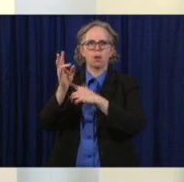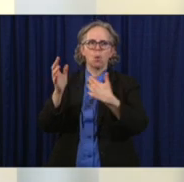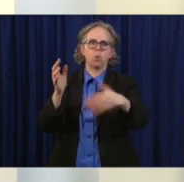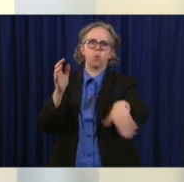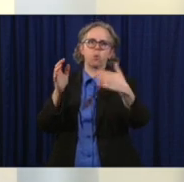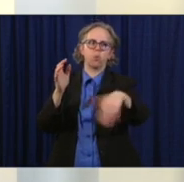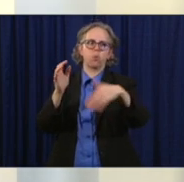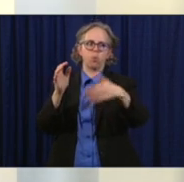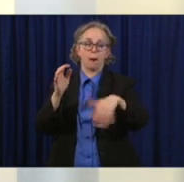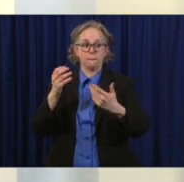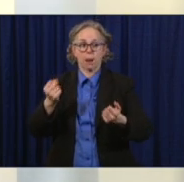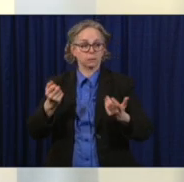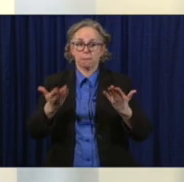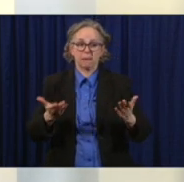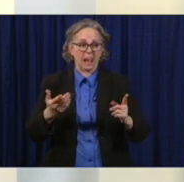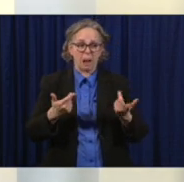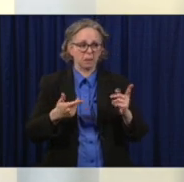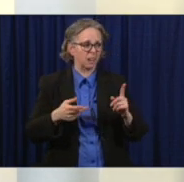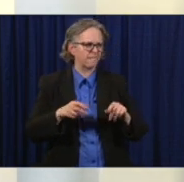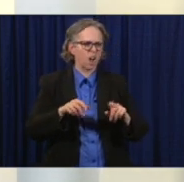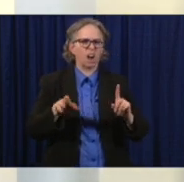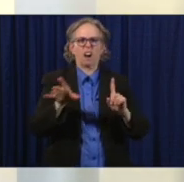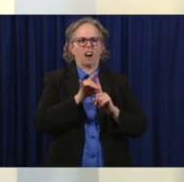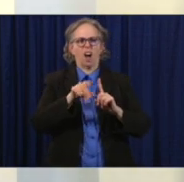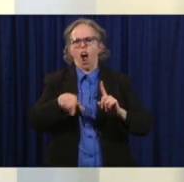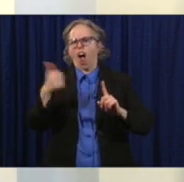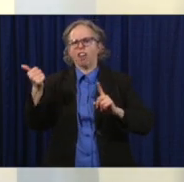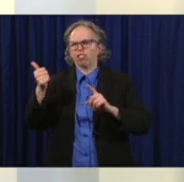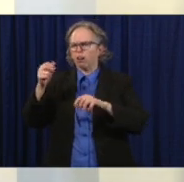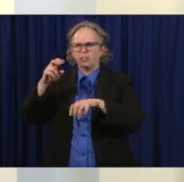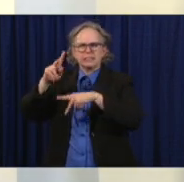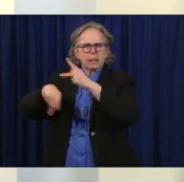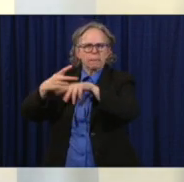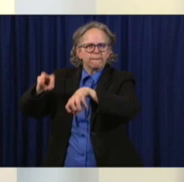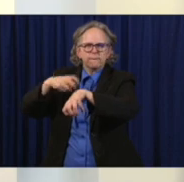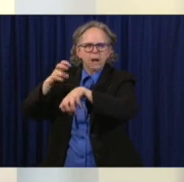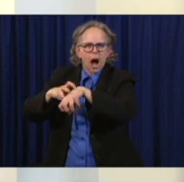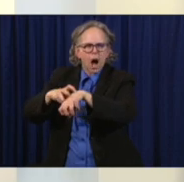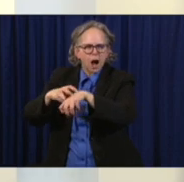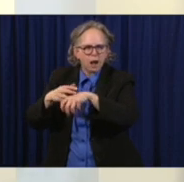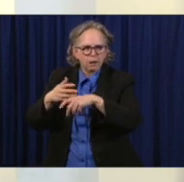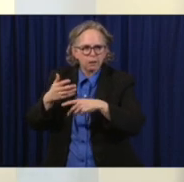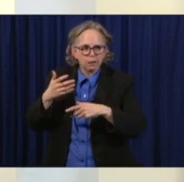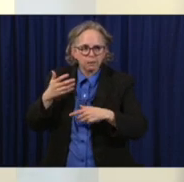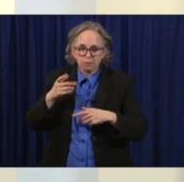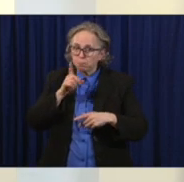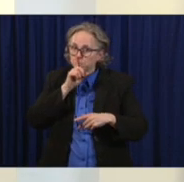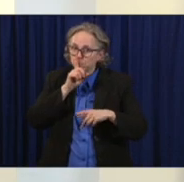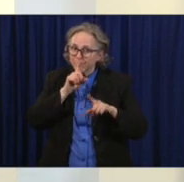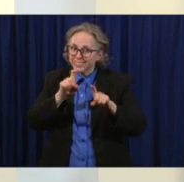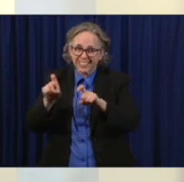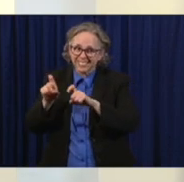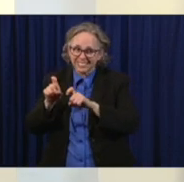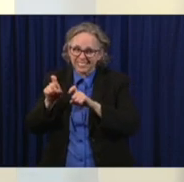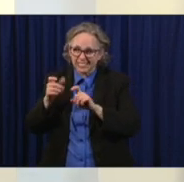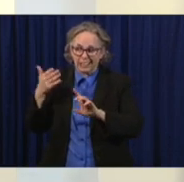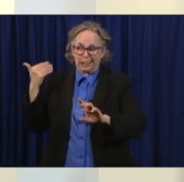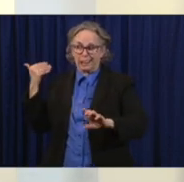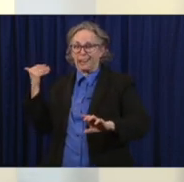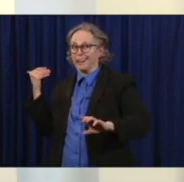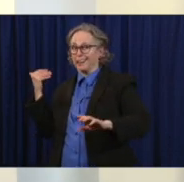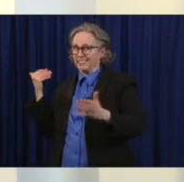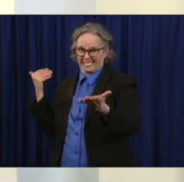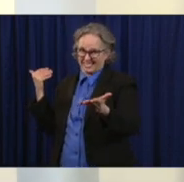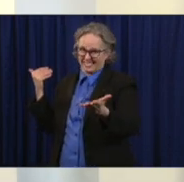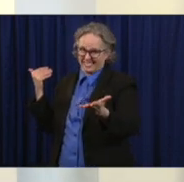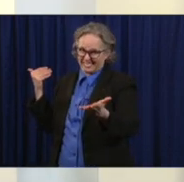another virus then, because we didn't have testing for it and, you know, concurrent testing to tell them they had it. And it could be that